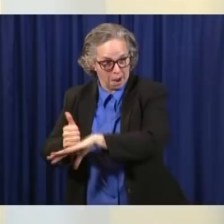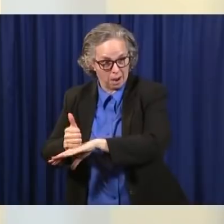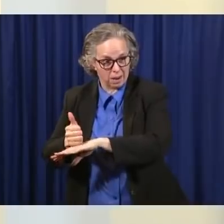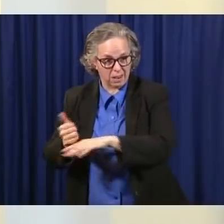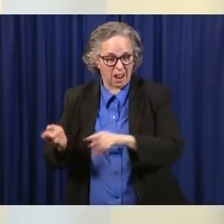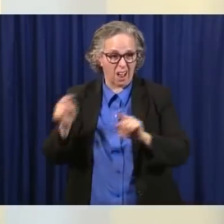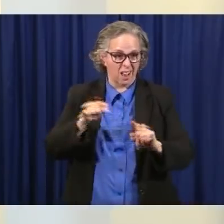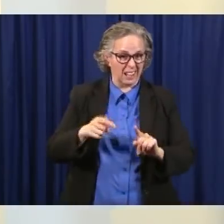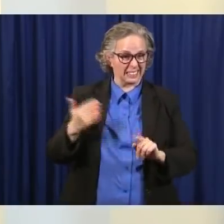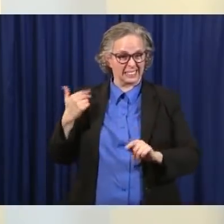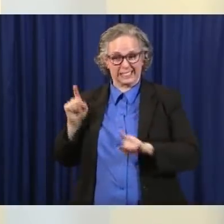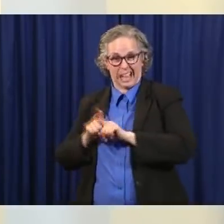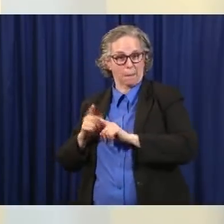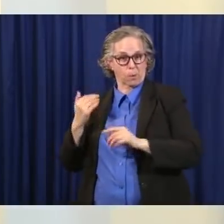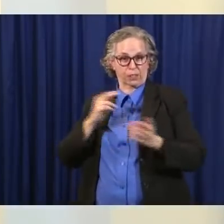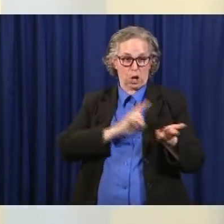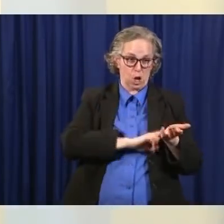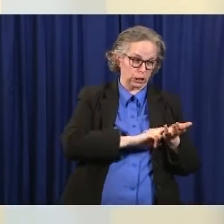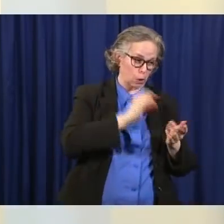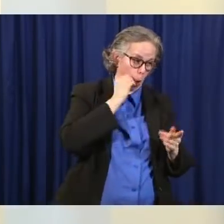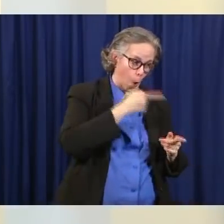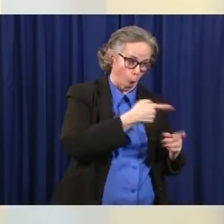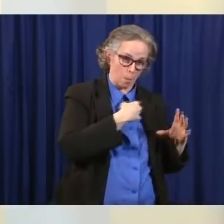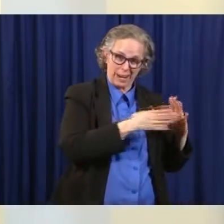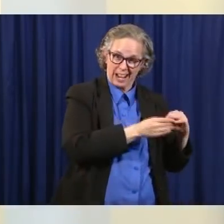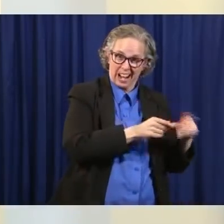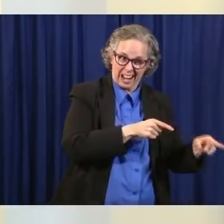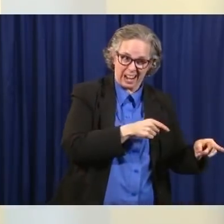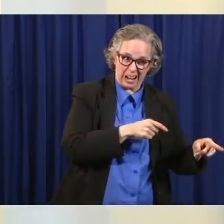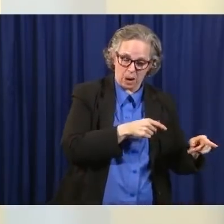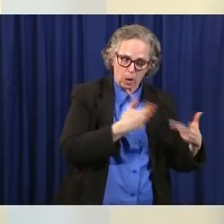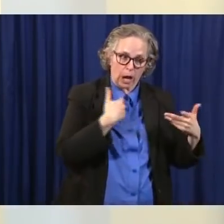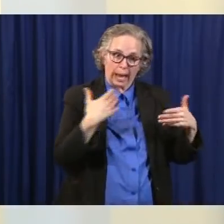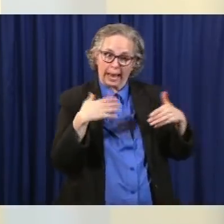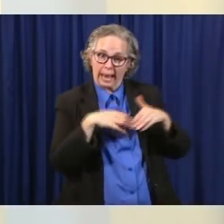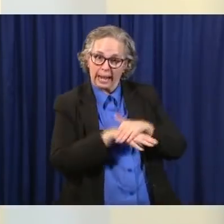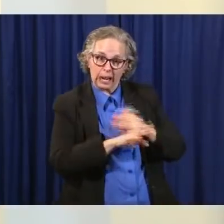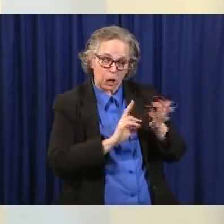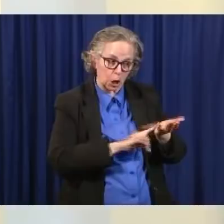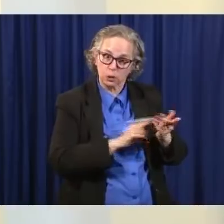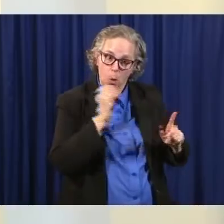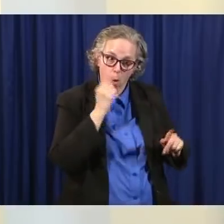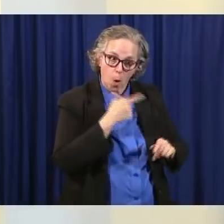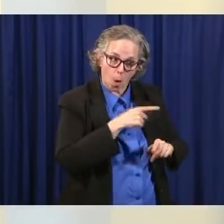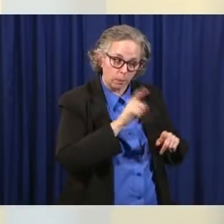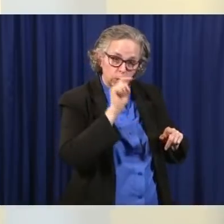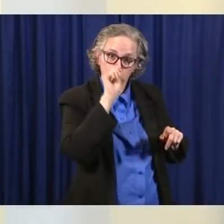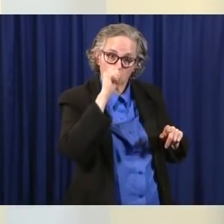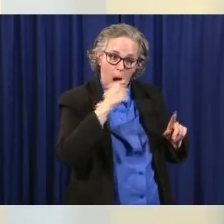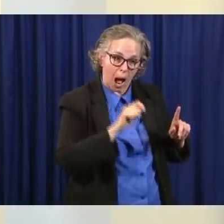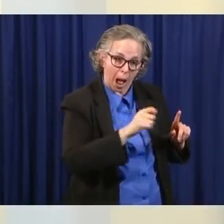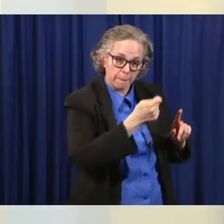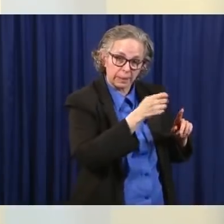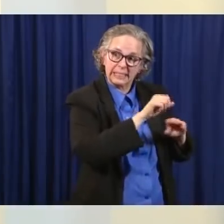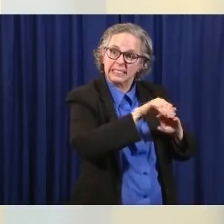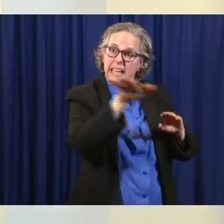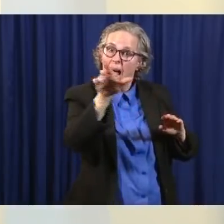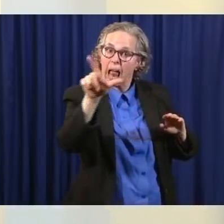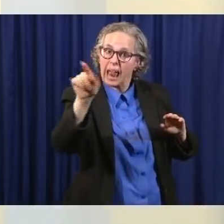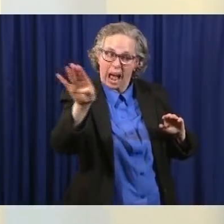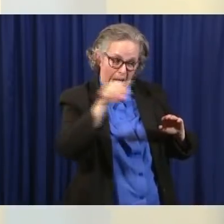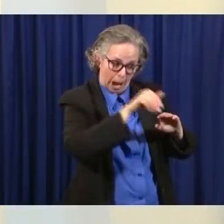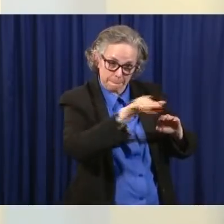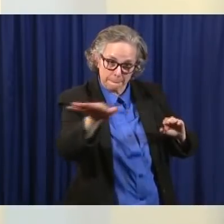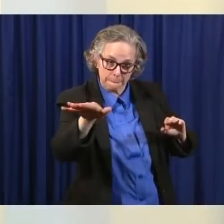get someone in that nursing home with that kit and get that swab and then get that swab to the lab. And that whole process has been